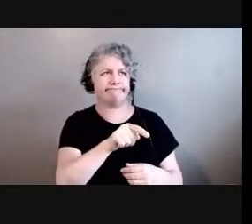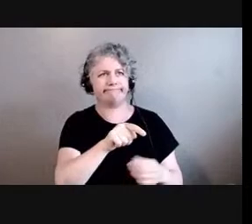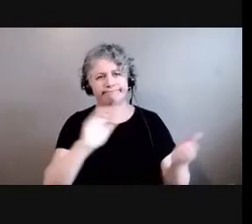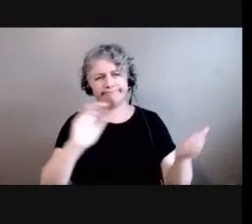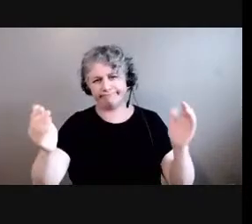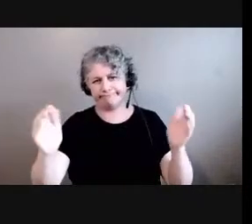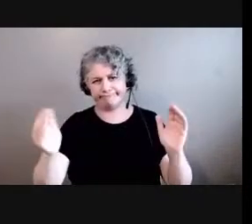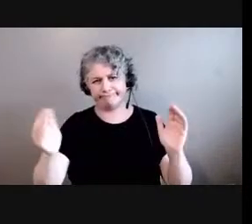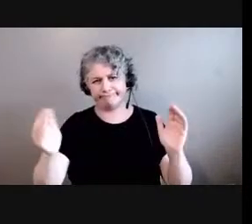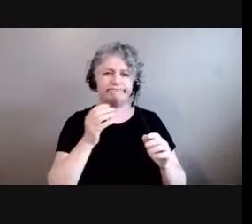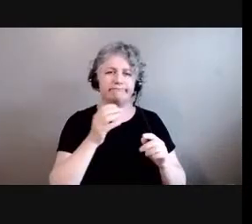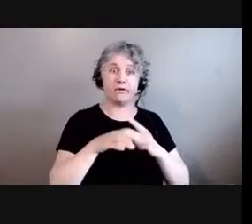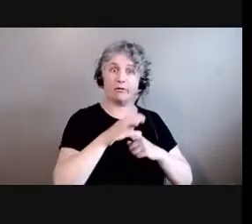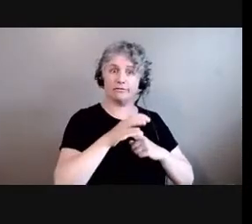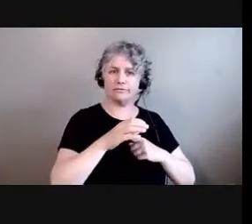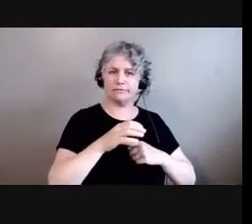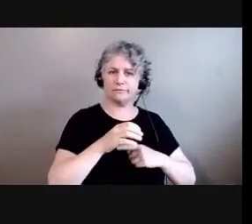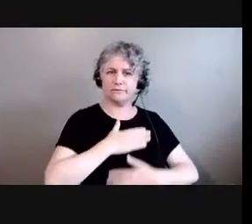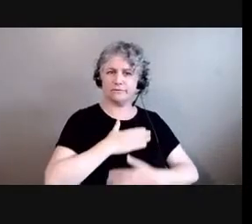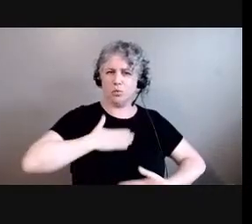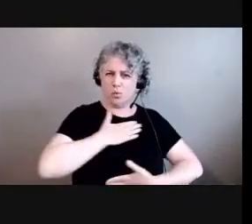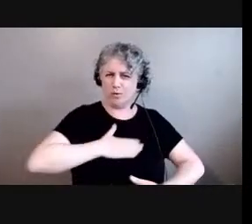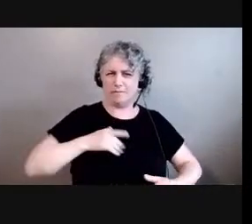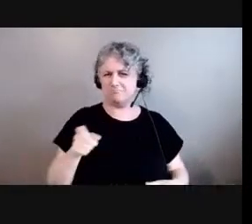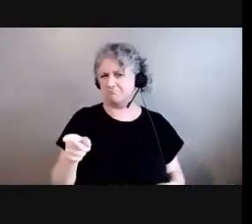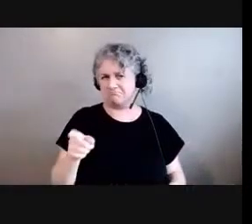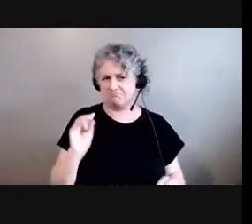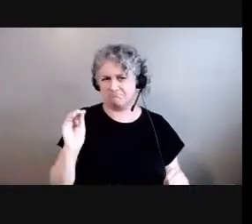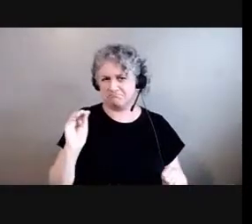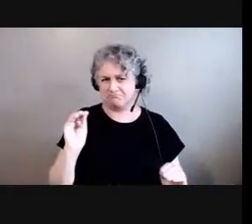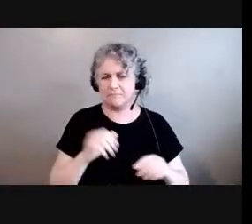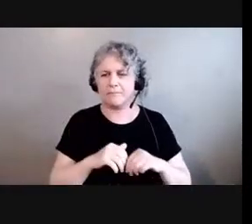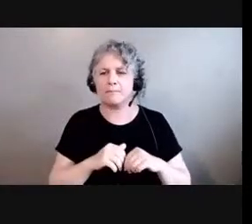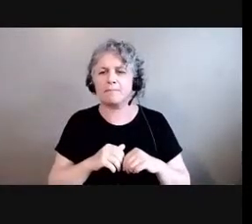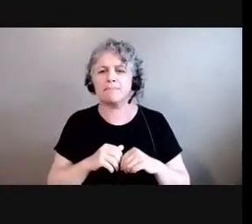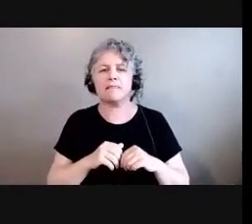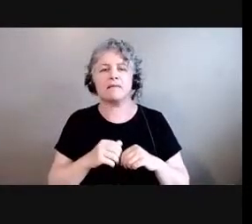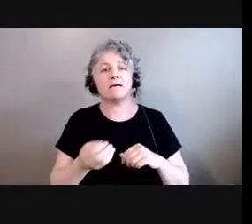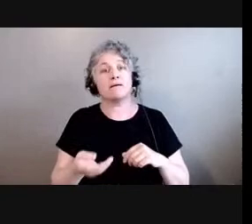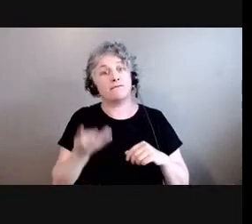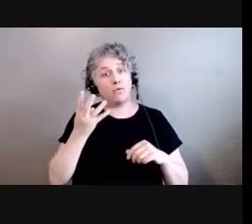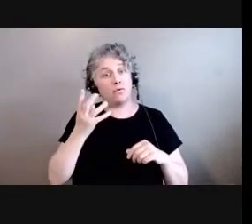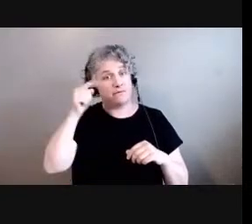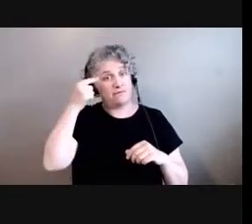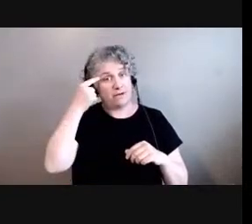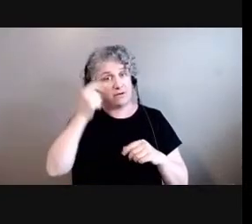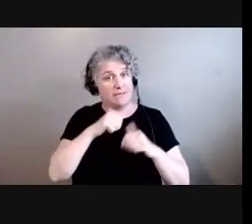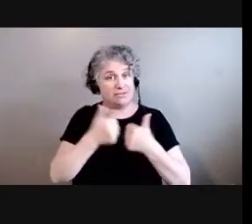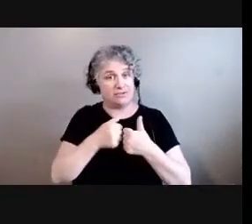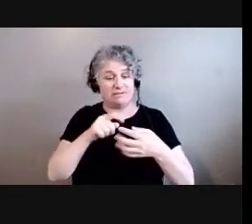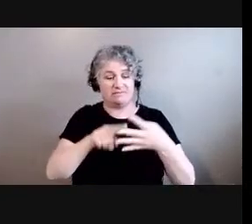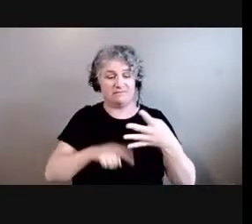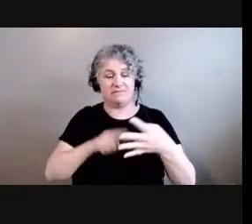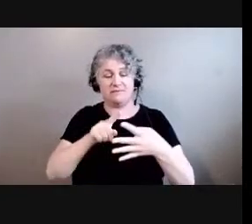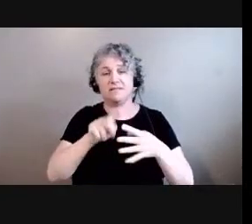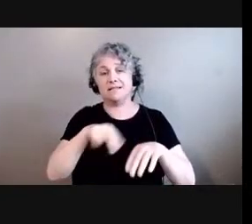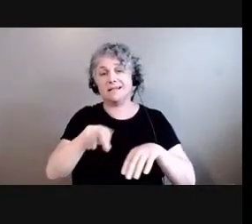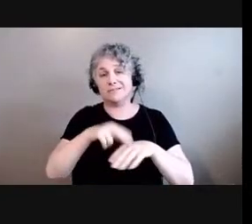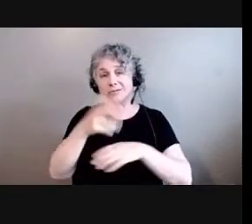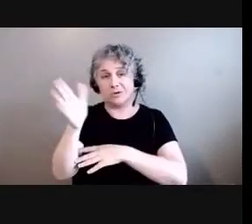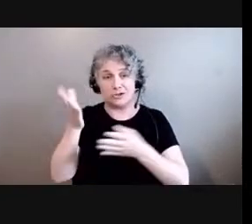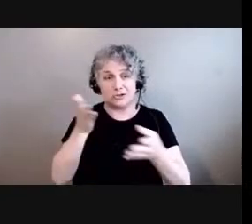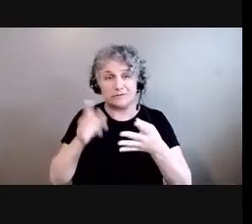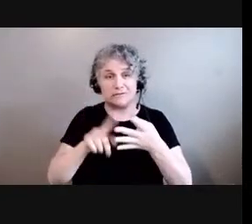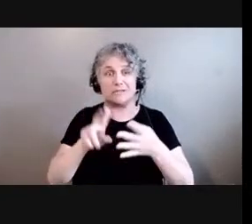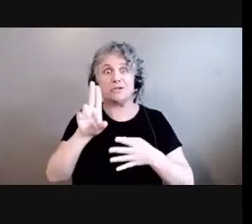cultural enjoyment. Wilderness areas are managed by 4 federal agencies: the National Park Service, the U.S. Forest Service,